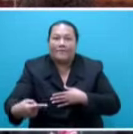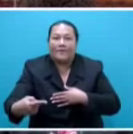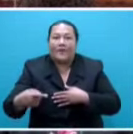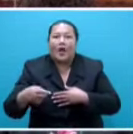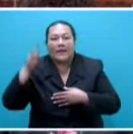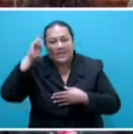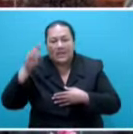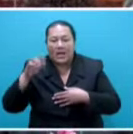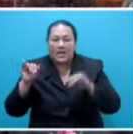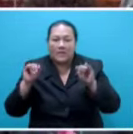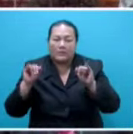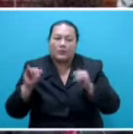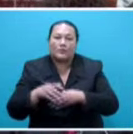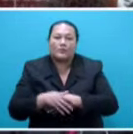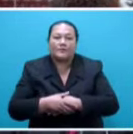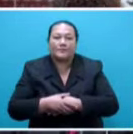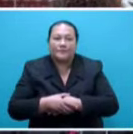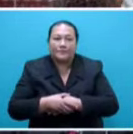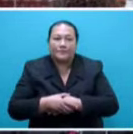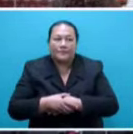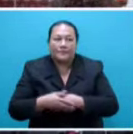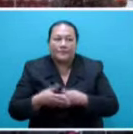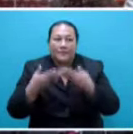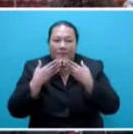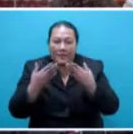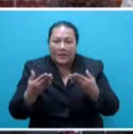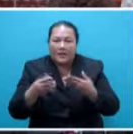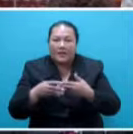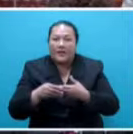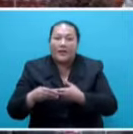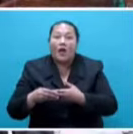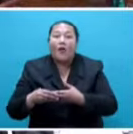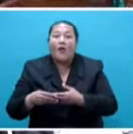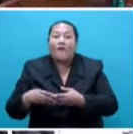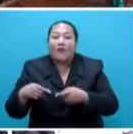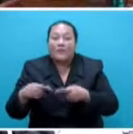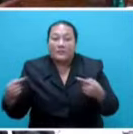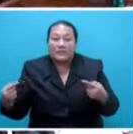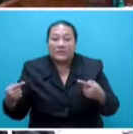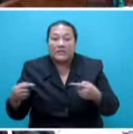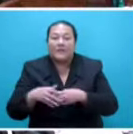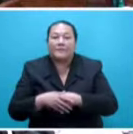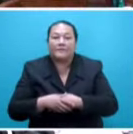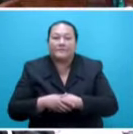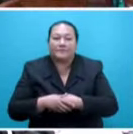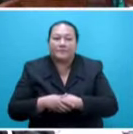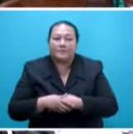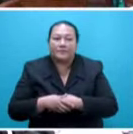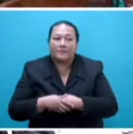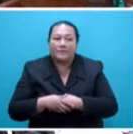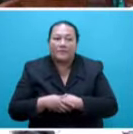I thank the Leader of the Opposition, Ms. Honourable